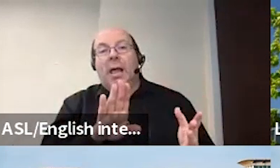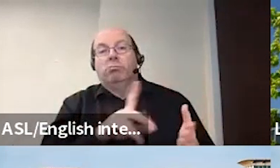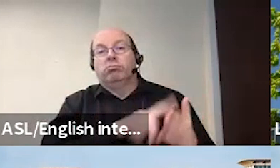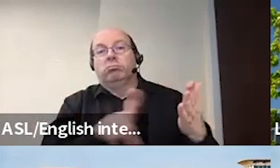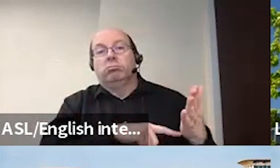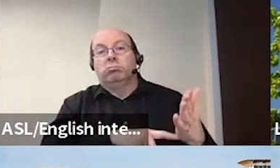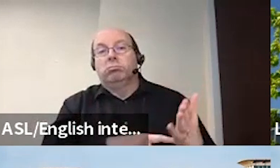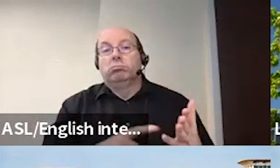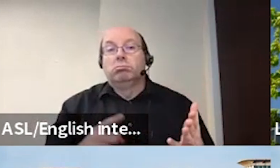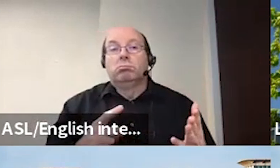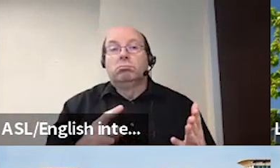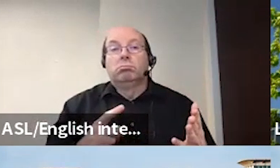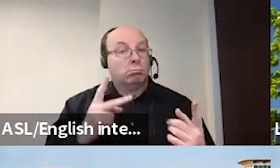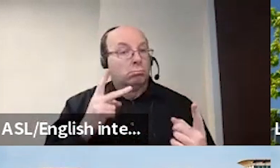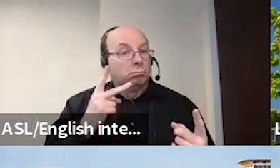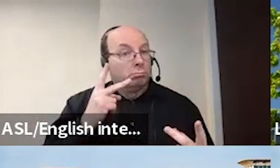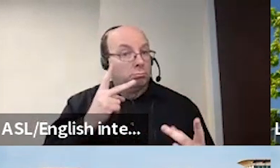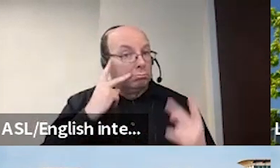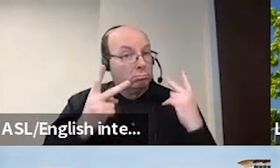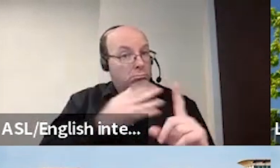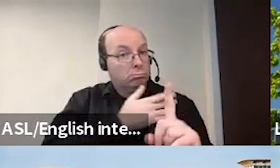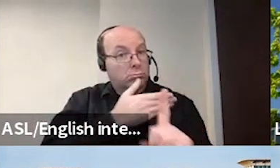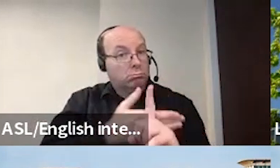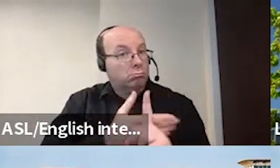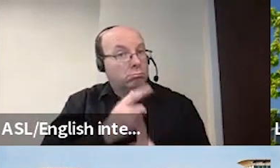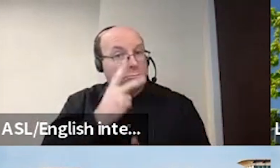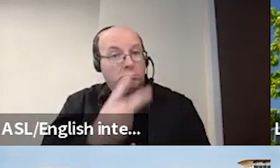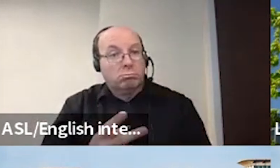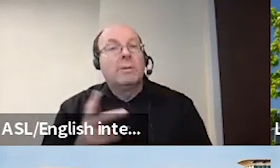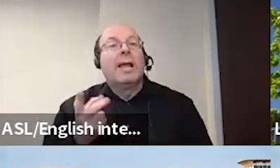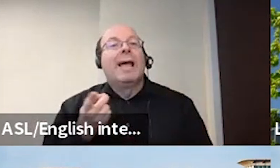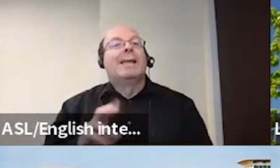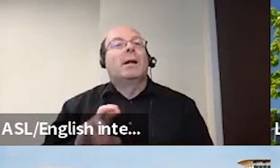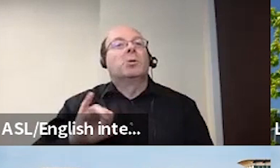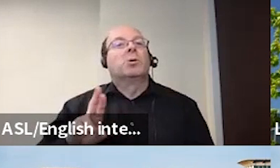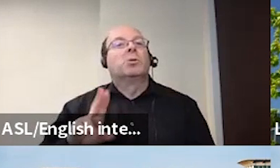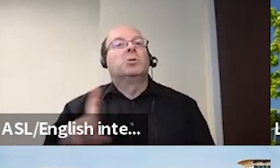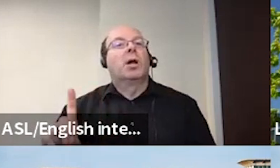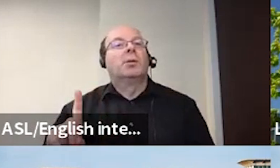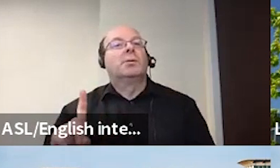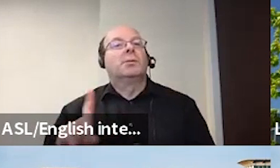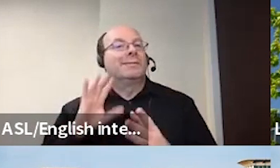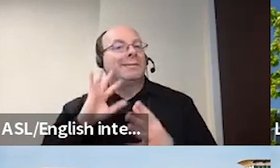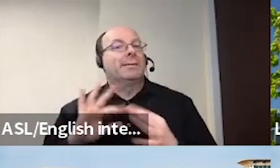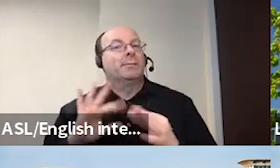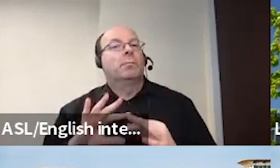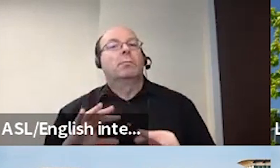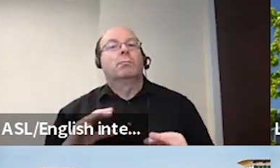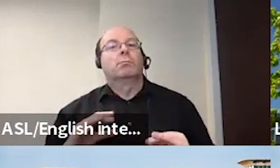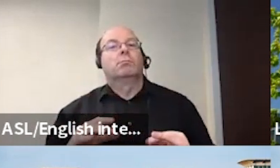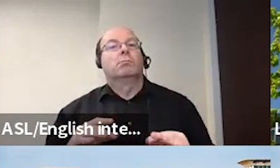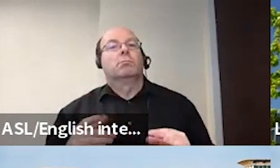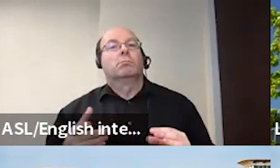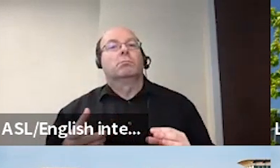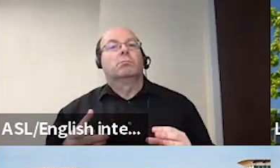there hasn't been any evidence that suggests that that would be the case. To go back to what Dr. Judd said, if you're doing low-level